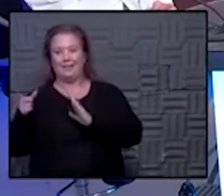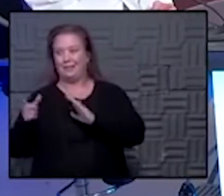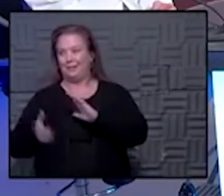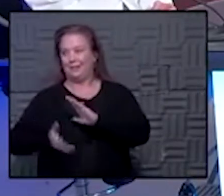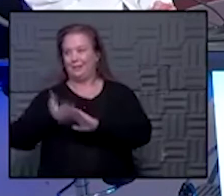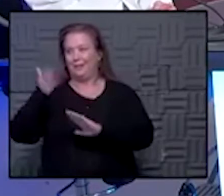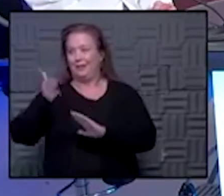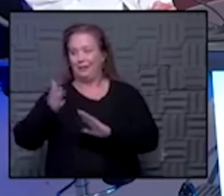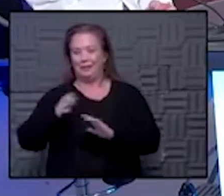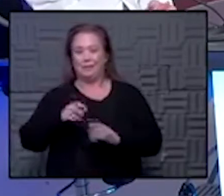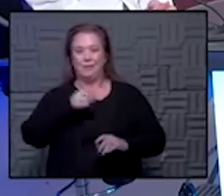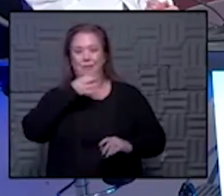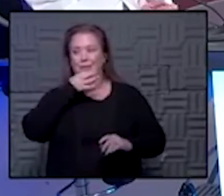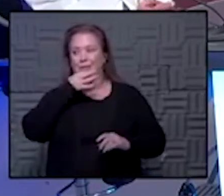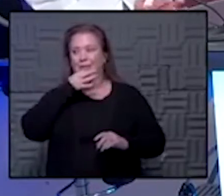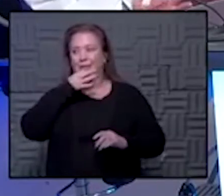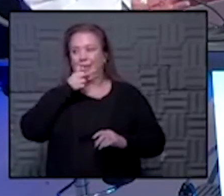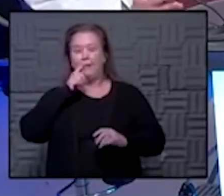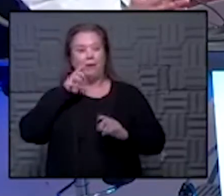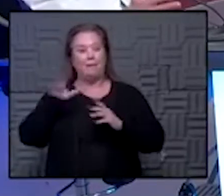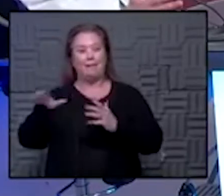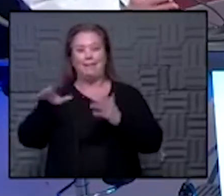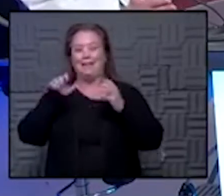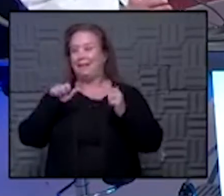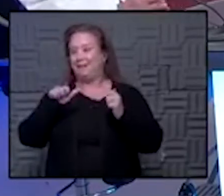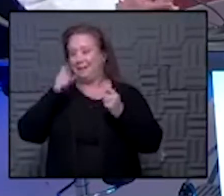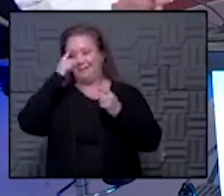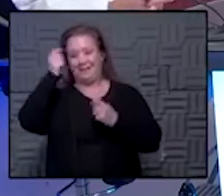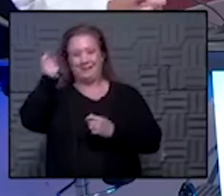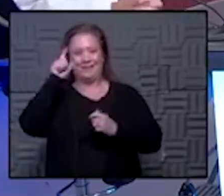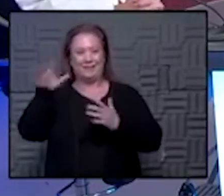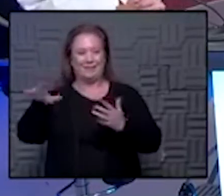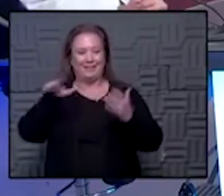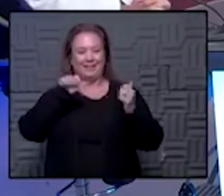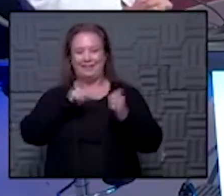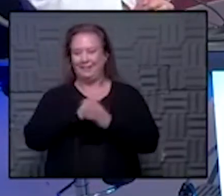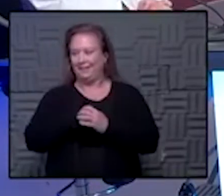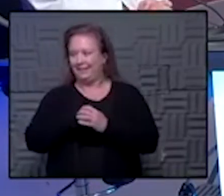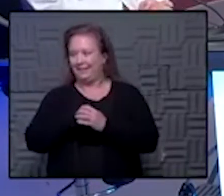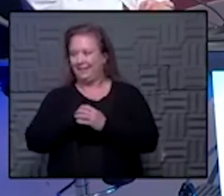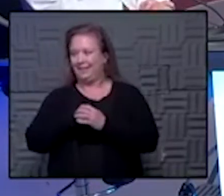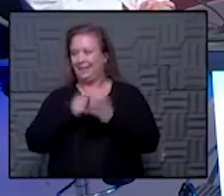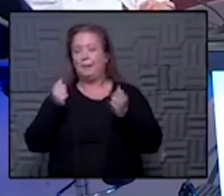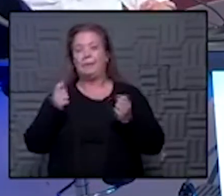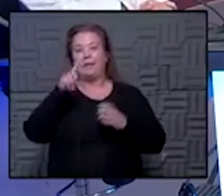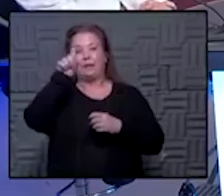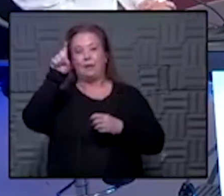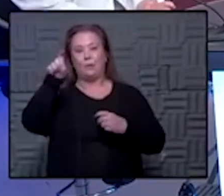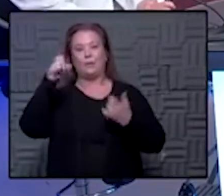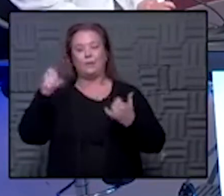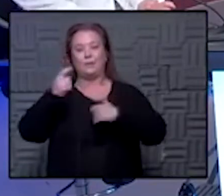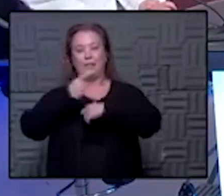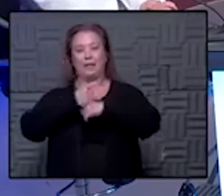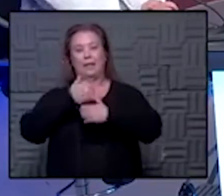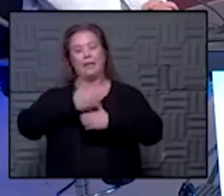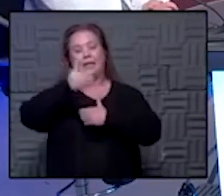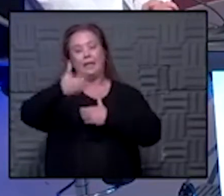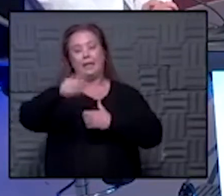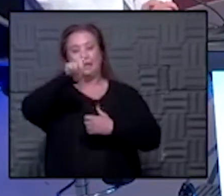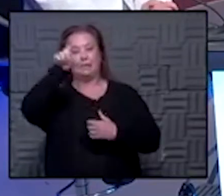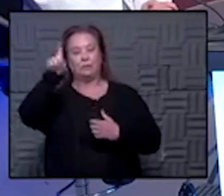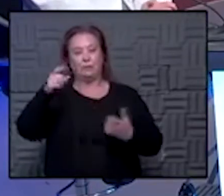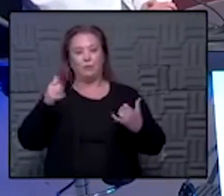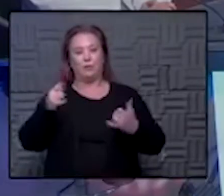try to get you out of here in a second. And if you have to leave, we will understand, okay? A lot of great questions today. The next question